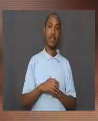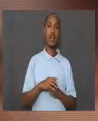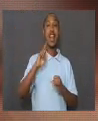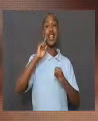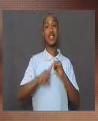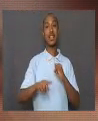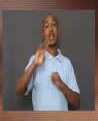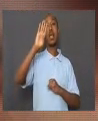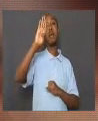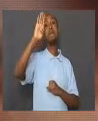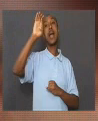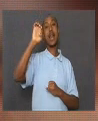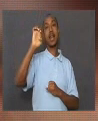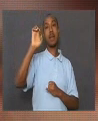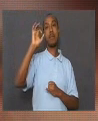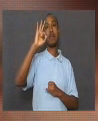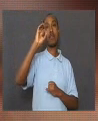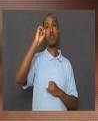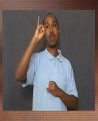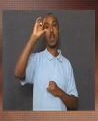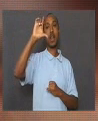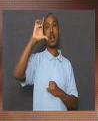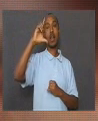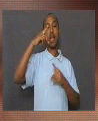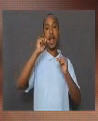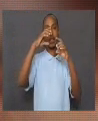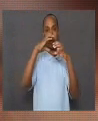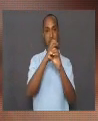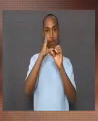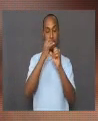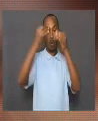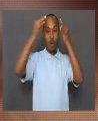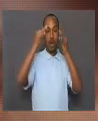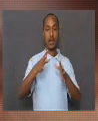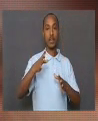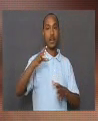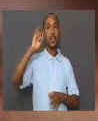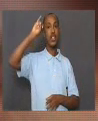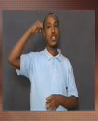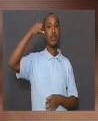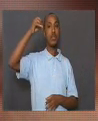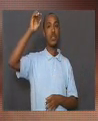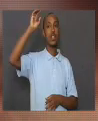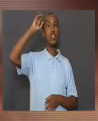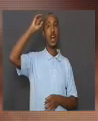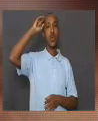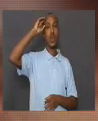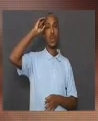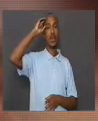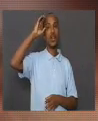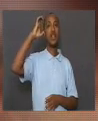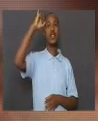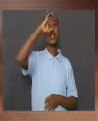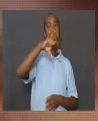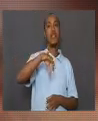Lastly, the beryllium foil experiment conducted by James Chadwick led to the